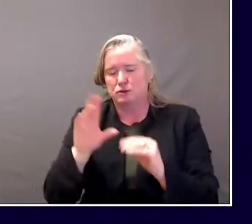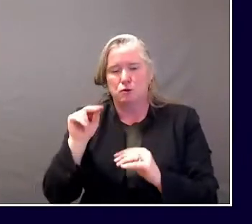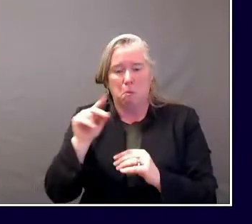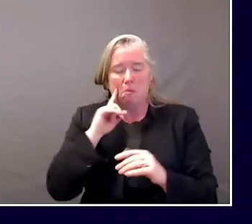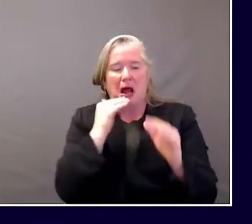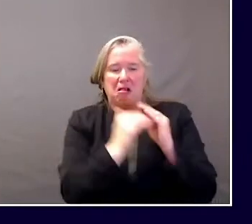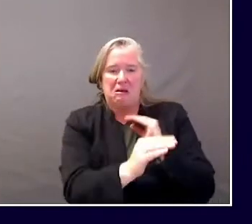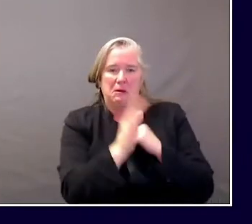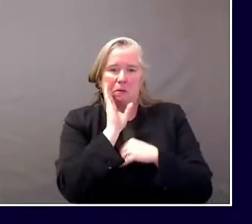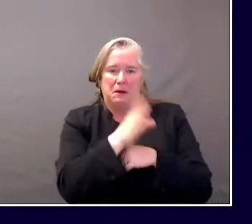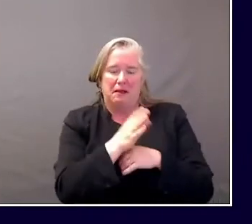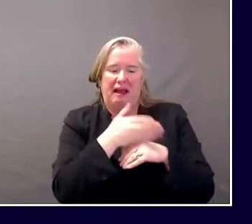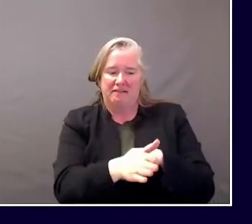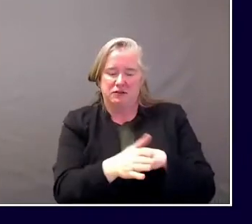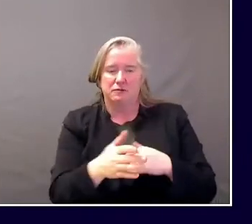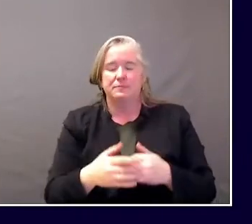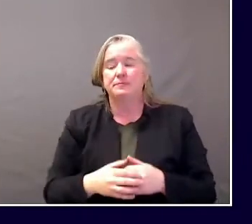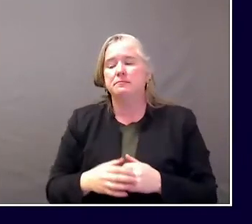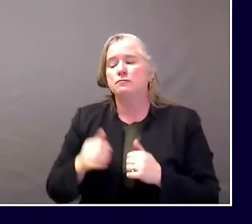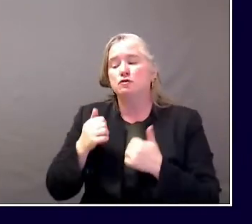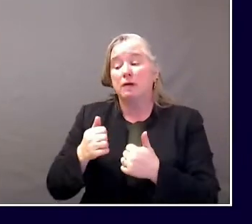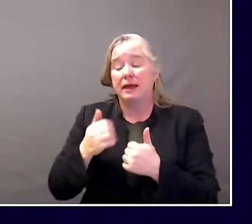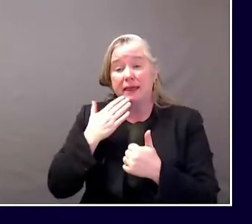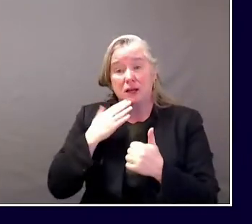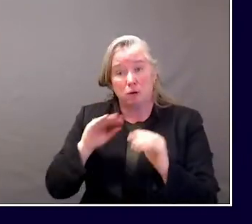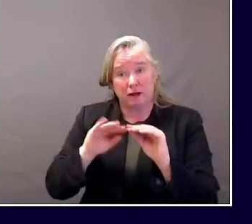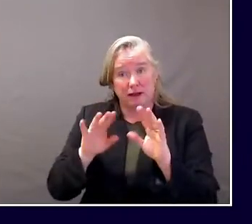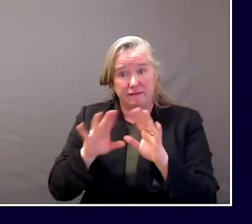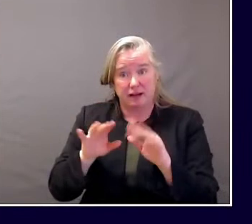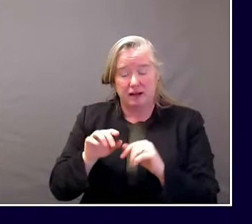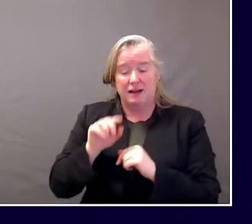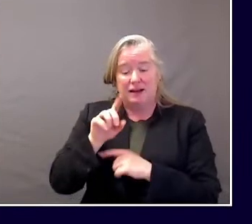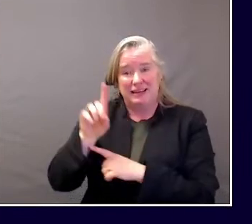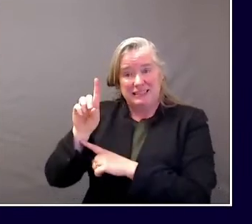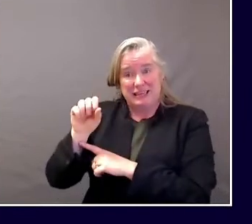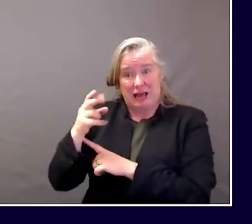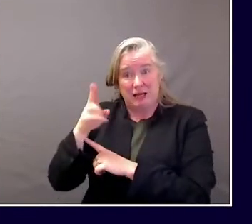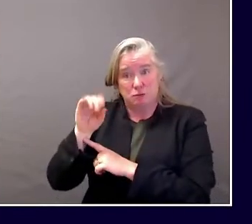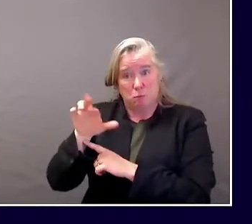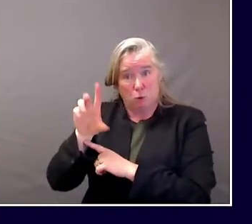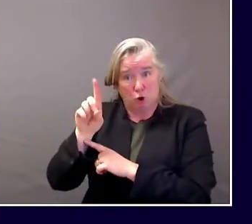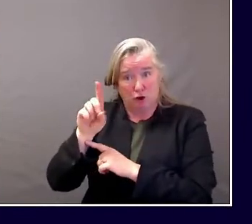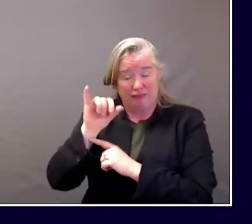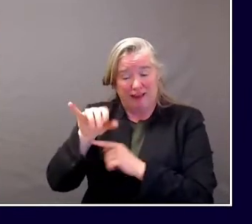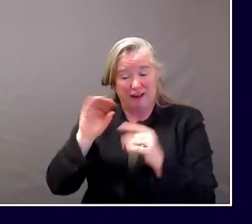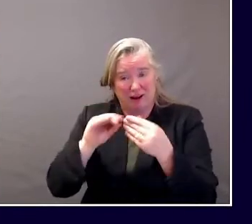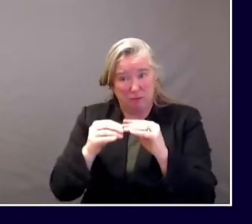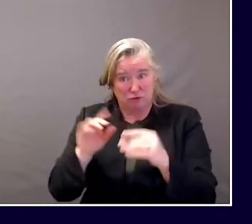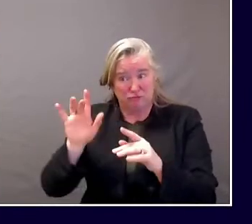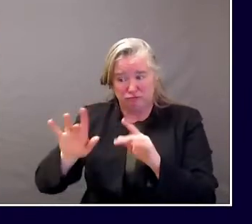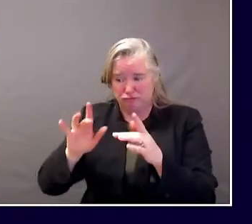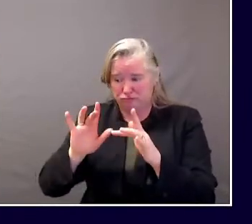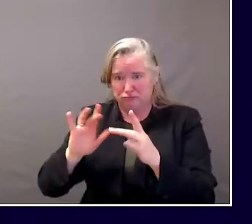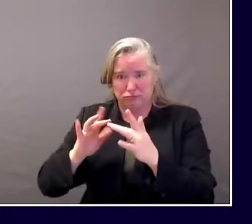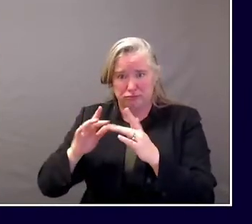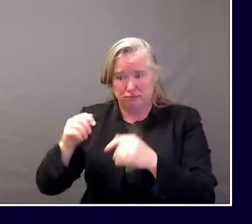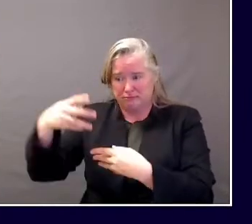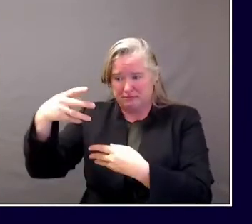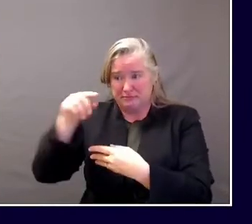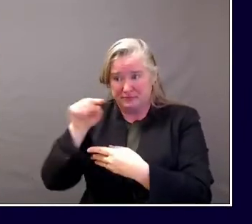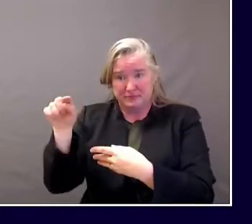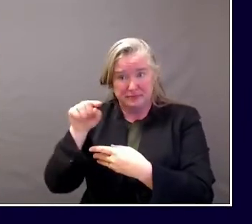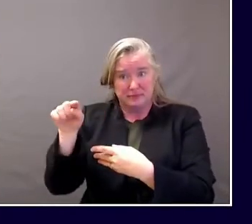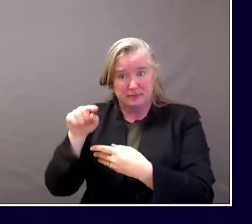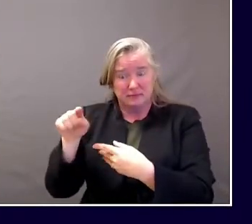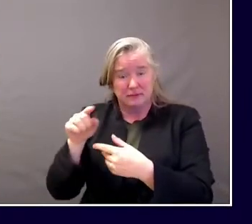you. Okay, well then can you just clarify that the number that's on the dashboard, does that include updated regularly with